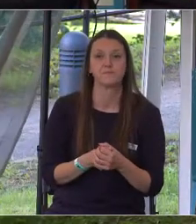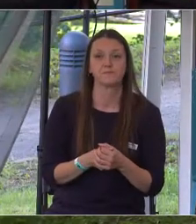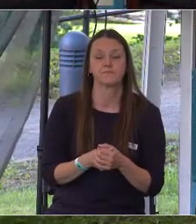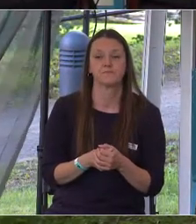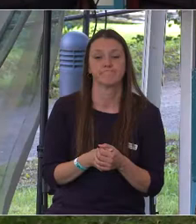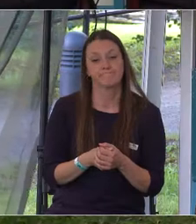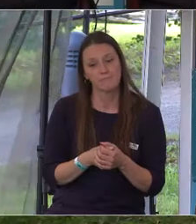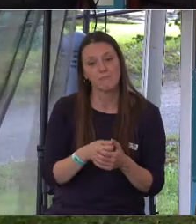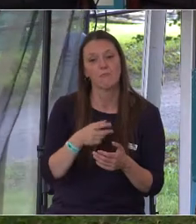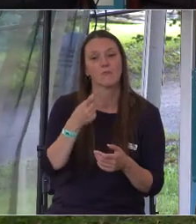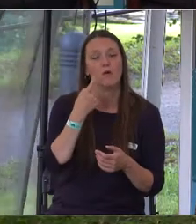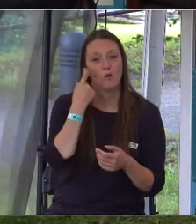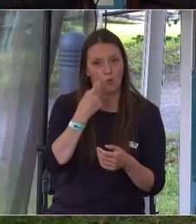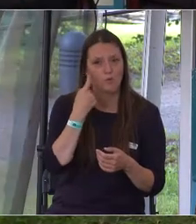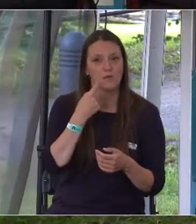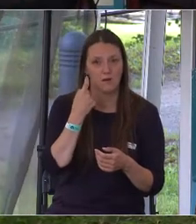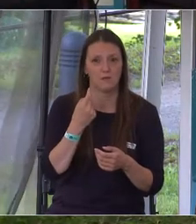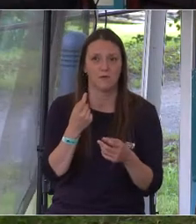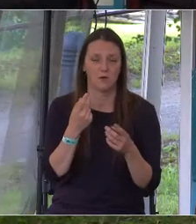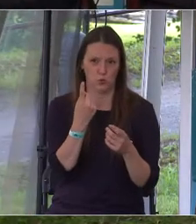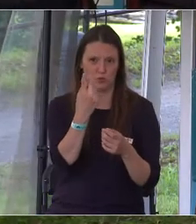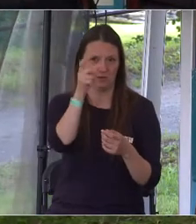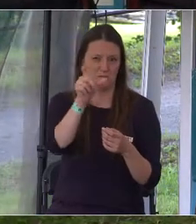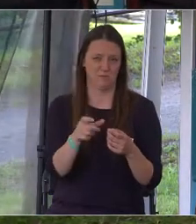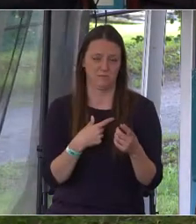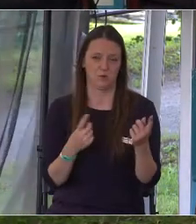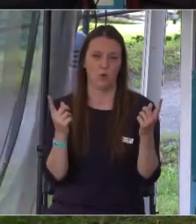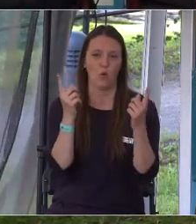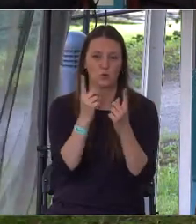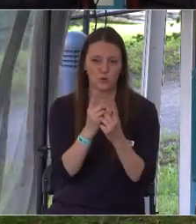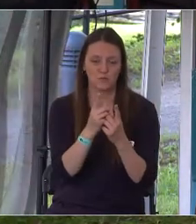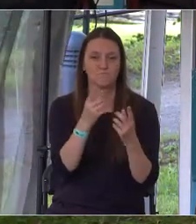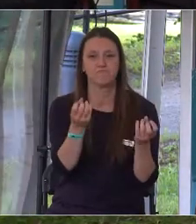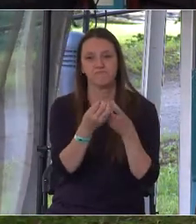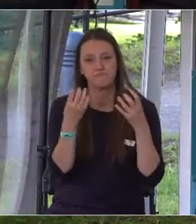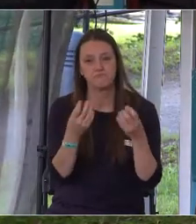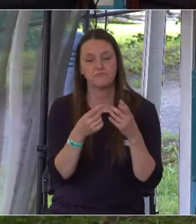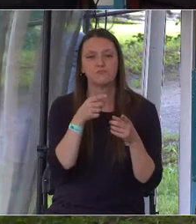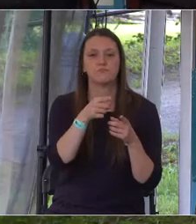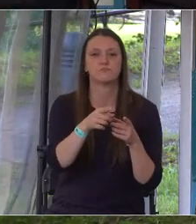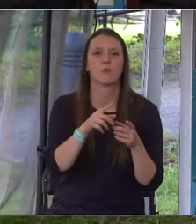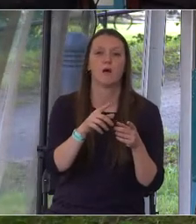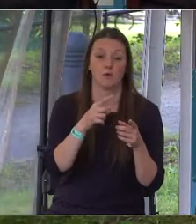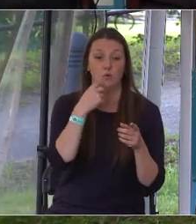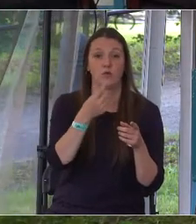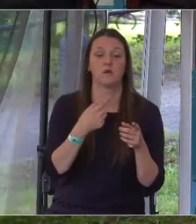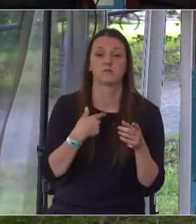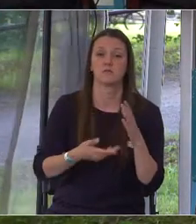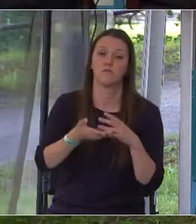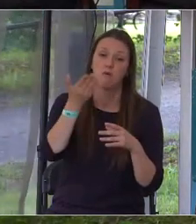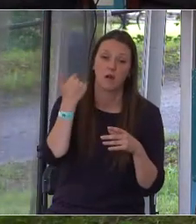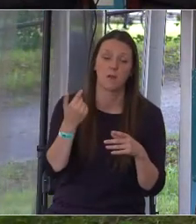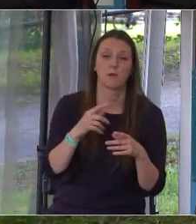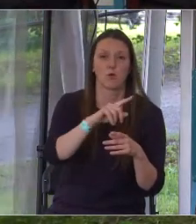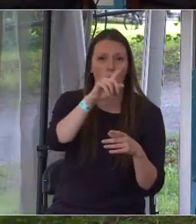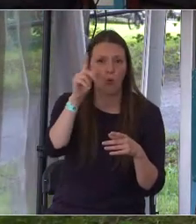I think it's the same thing. One of the guys I mentioned, so like before, he always sent his opinions in a lot